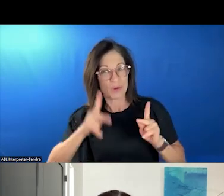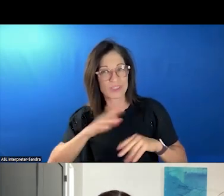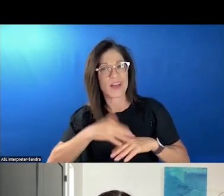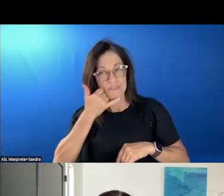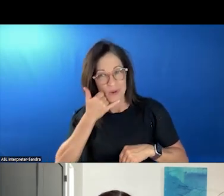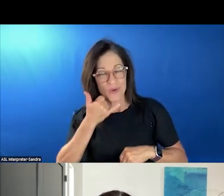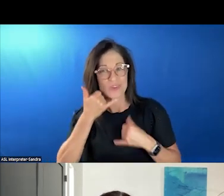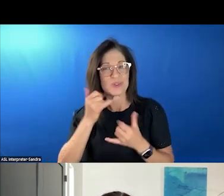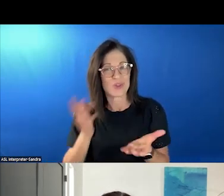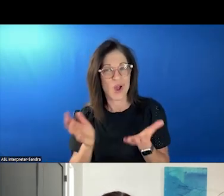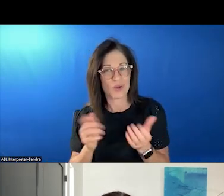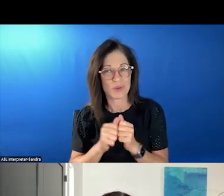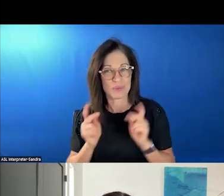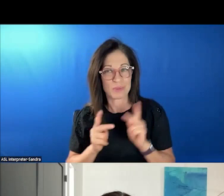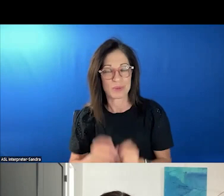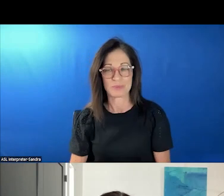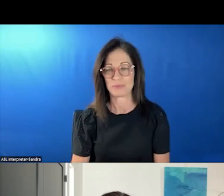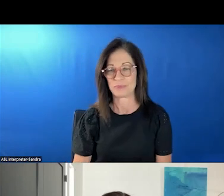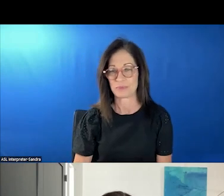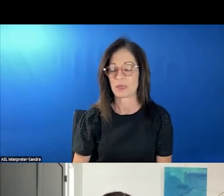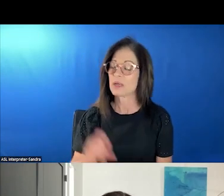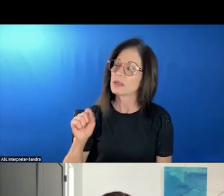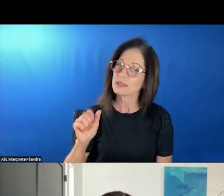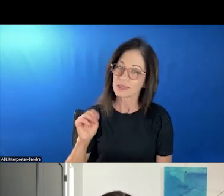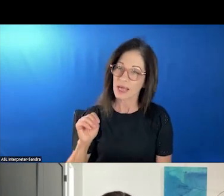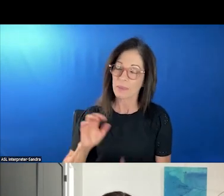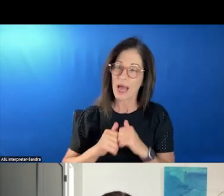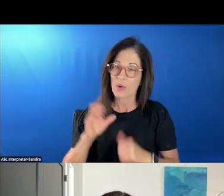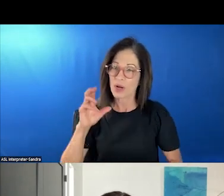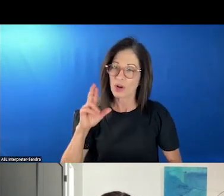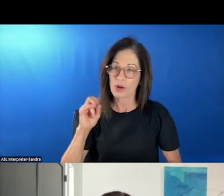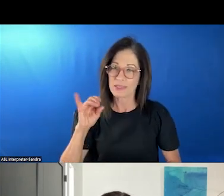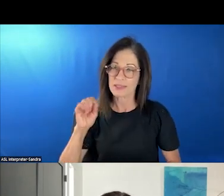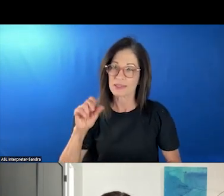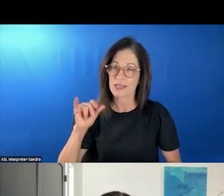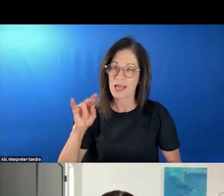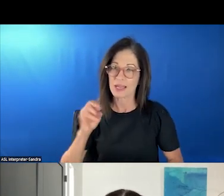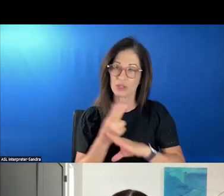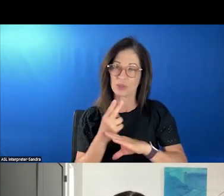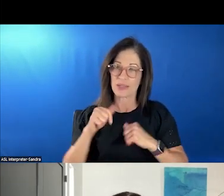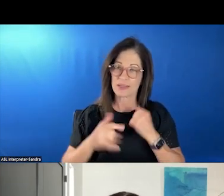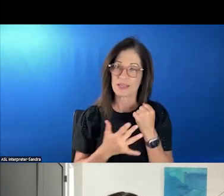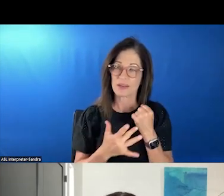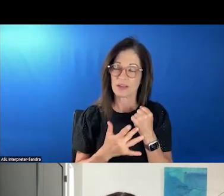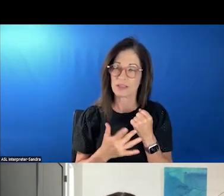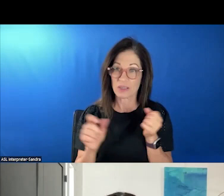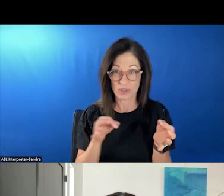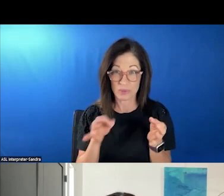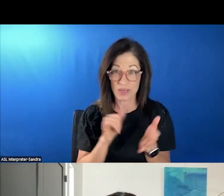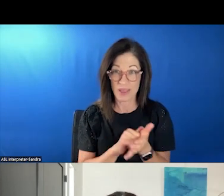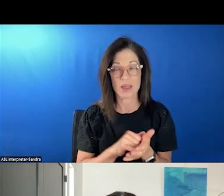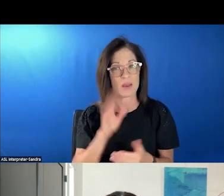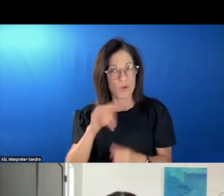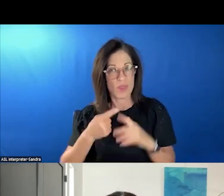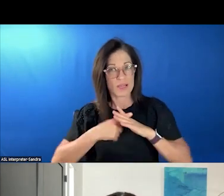calls. Sam, how are crisis lines using the tech? Can you explain that a little bit? I know it started